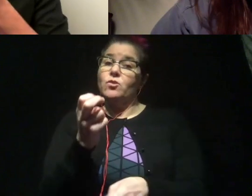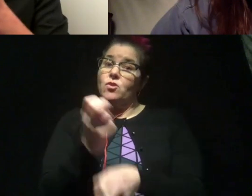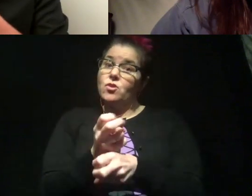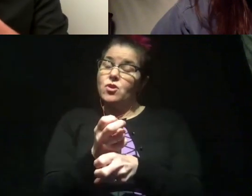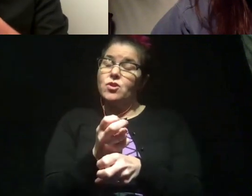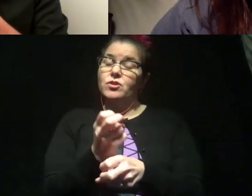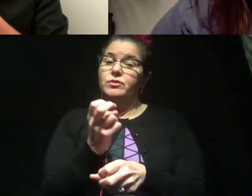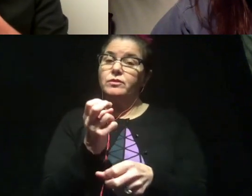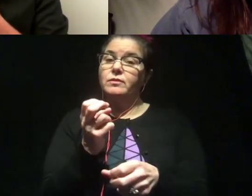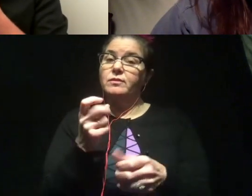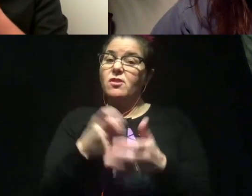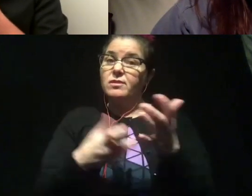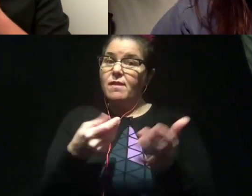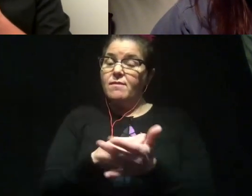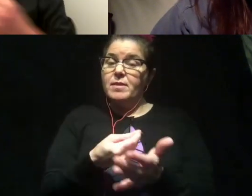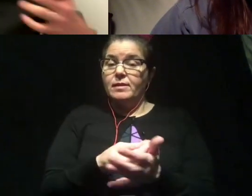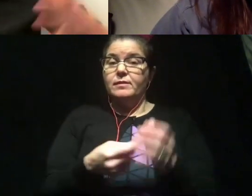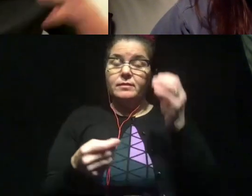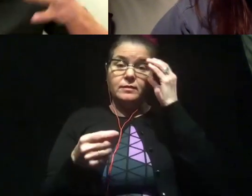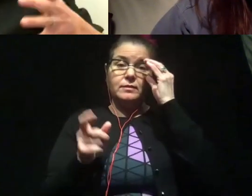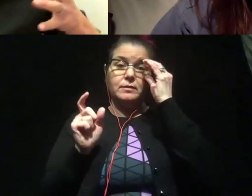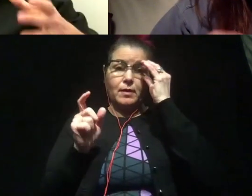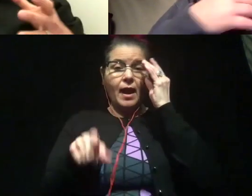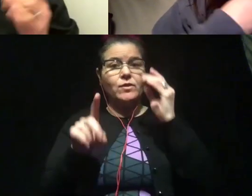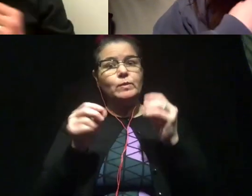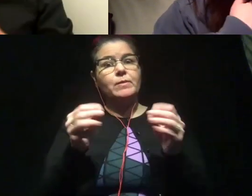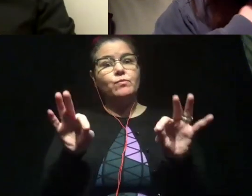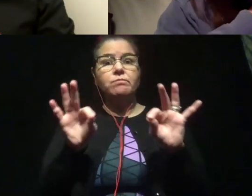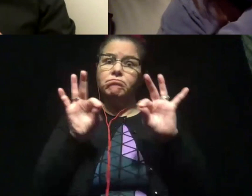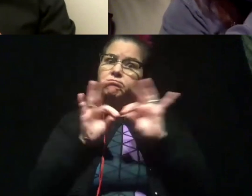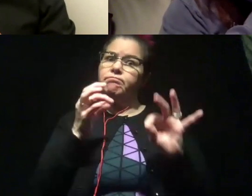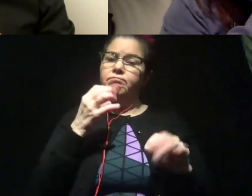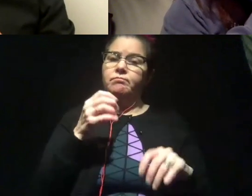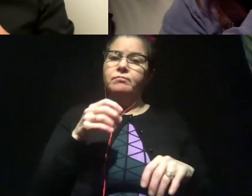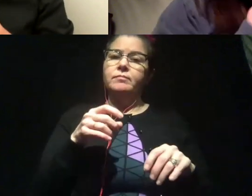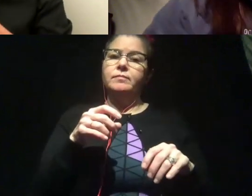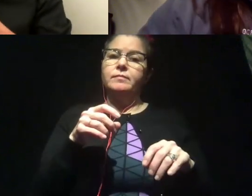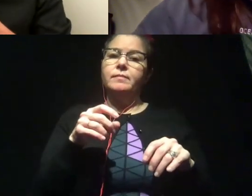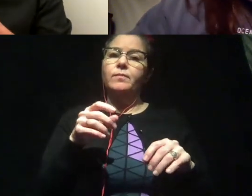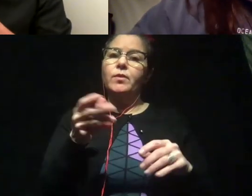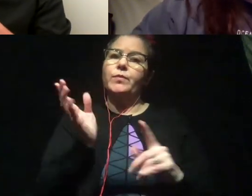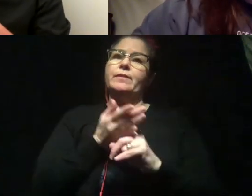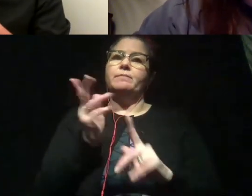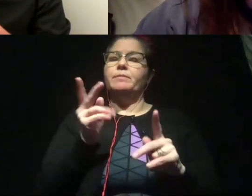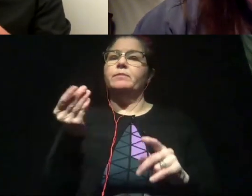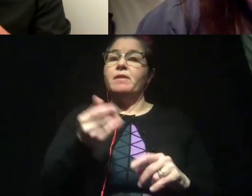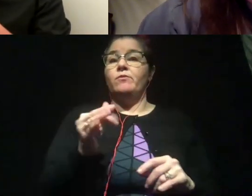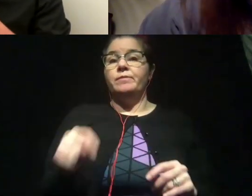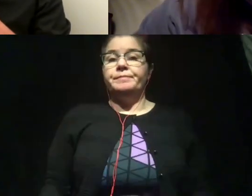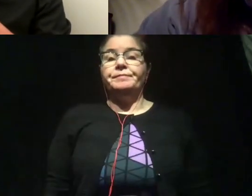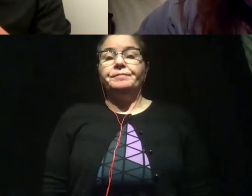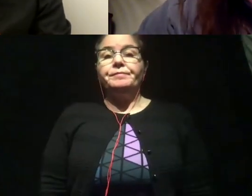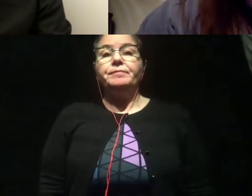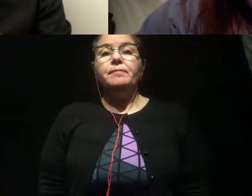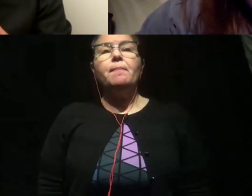out in the ice. It does cost a lot of money, and so you have to be doing something really valuable in order to make that worthwhile. A